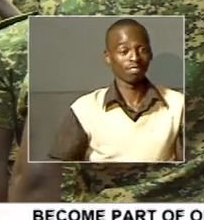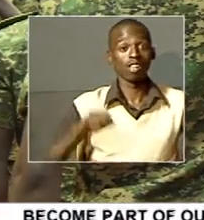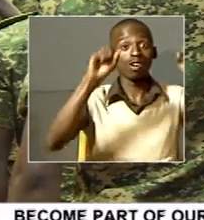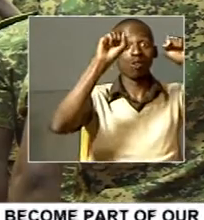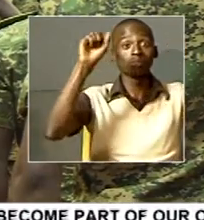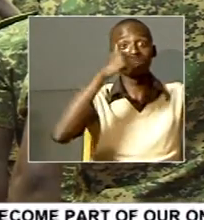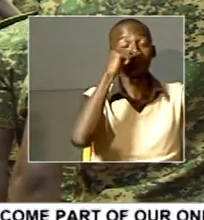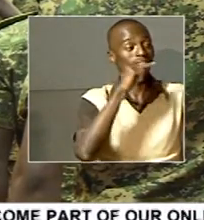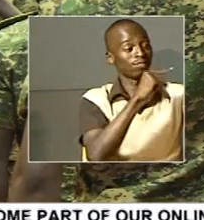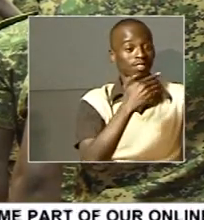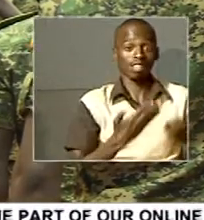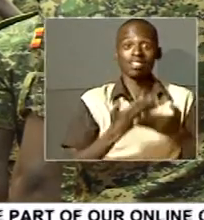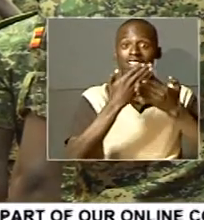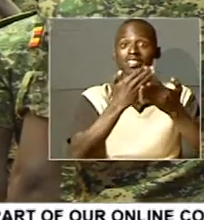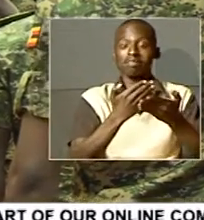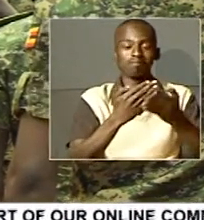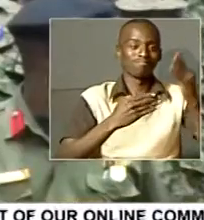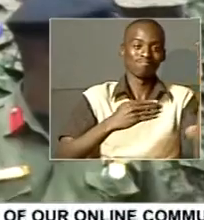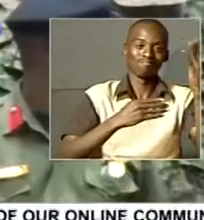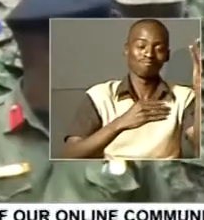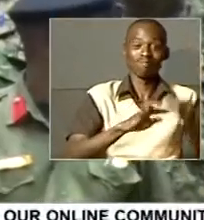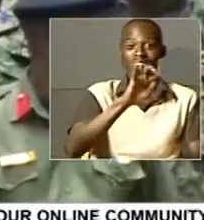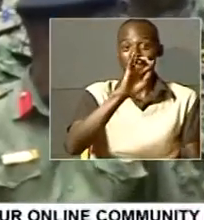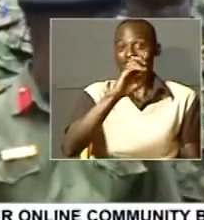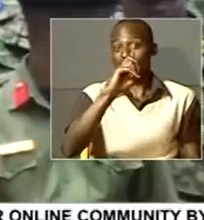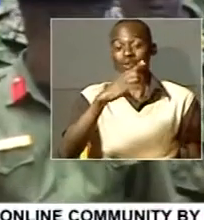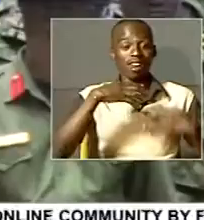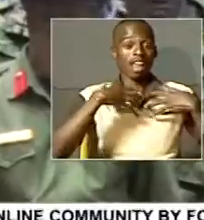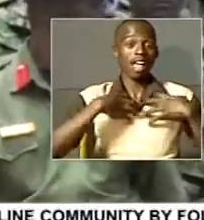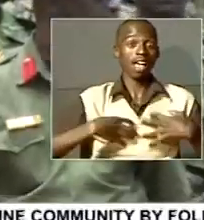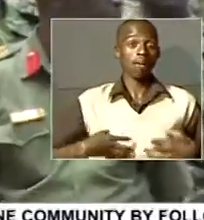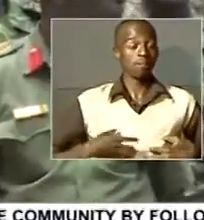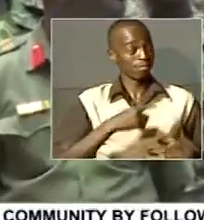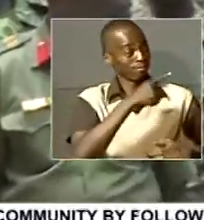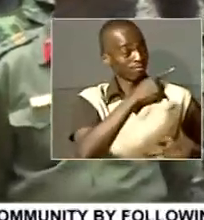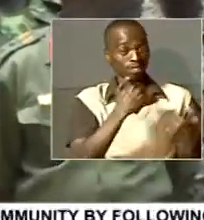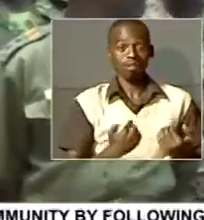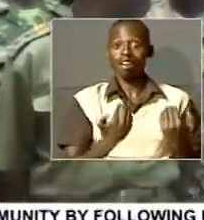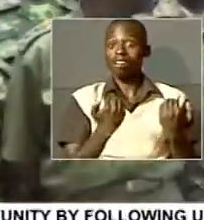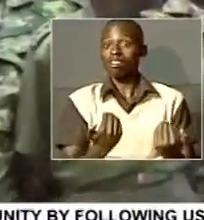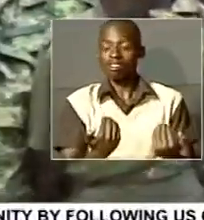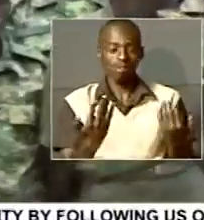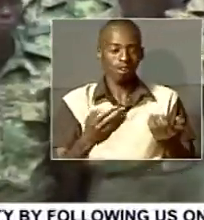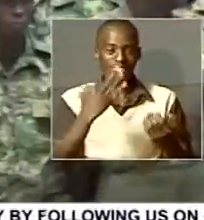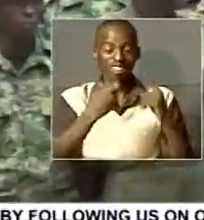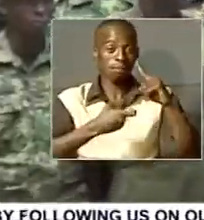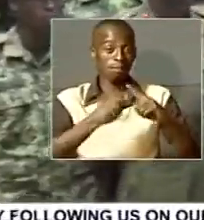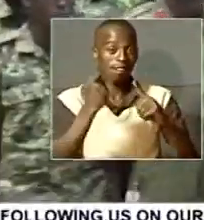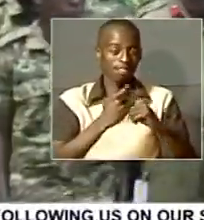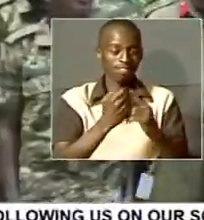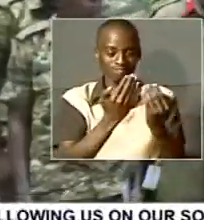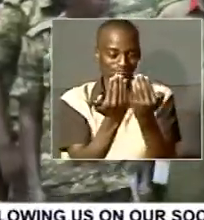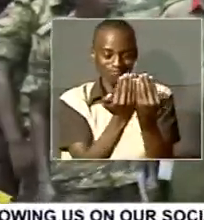President Yoweri Museveni has delivered a lecture to 81 UPDF Army officers who are currently undertaking a three-month